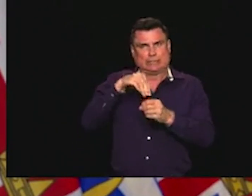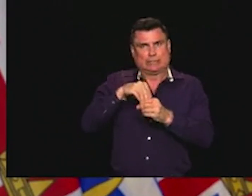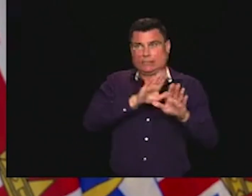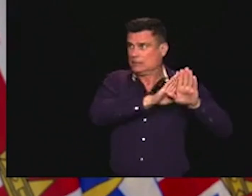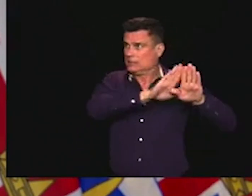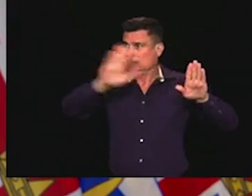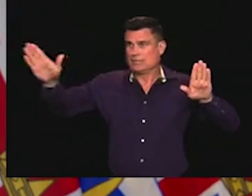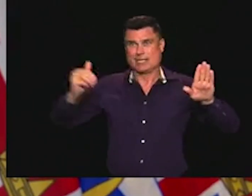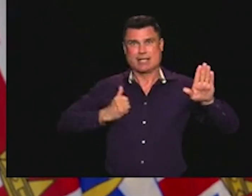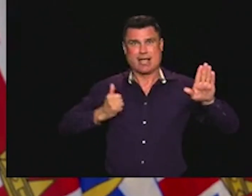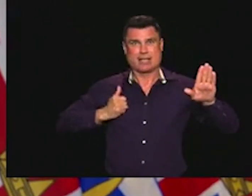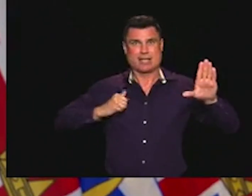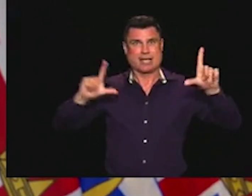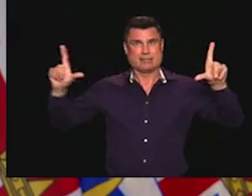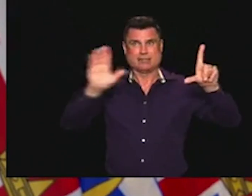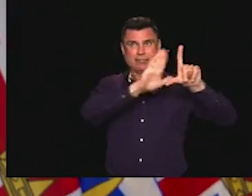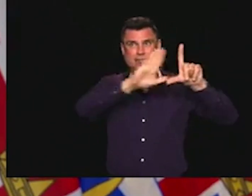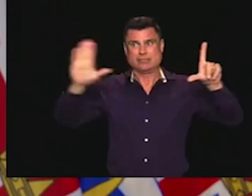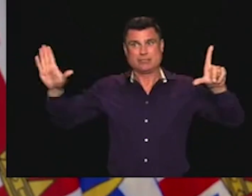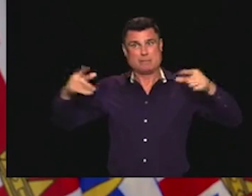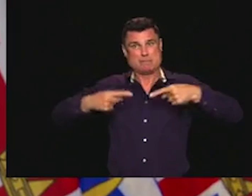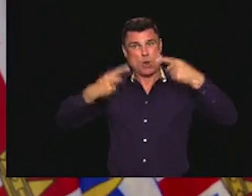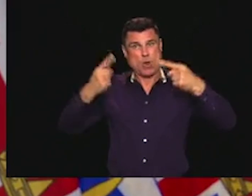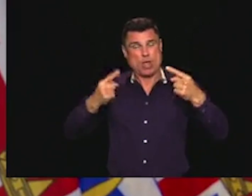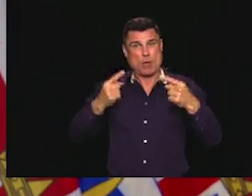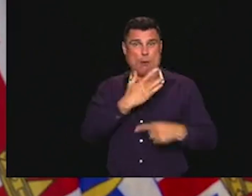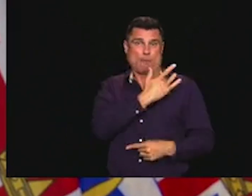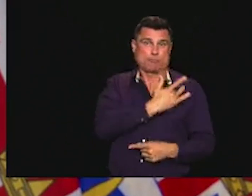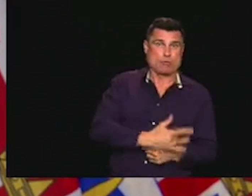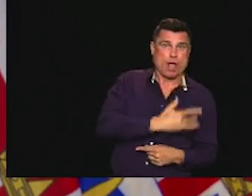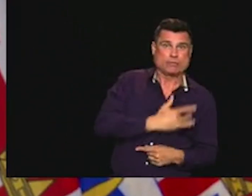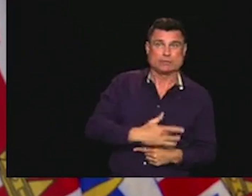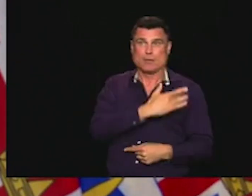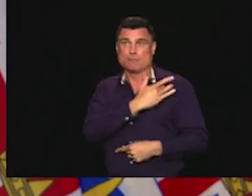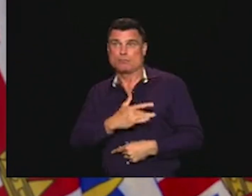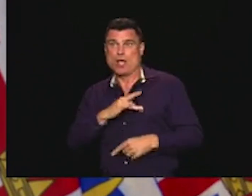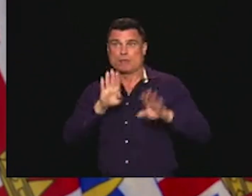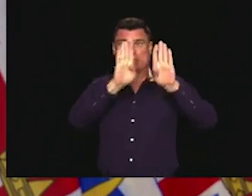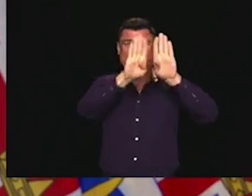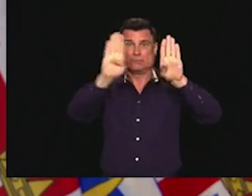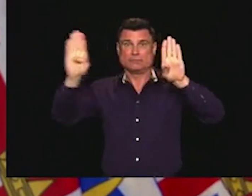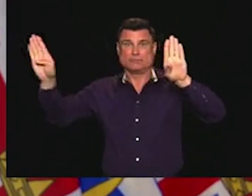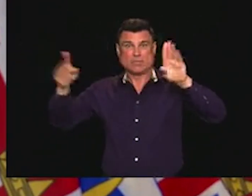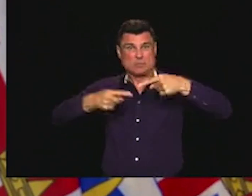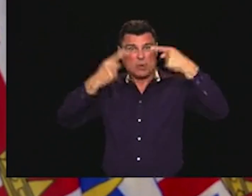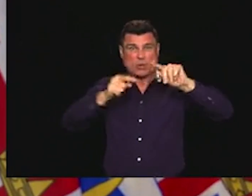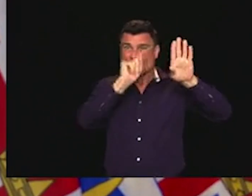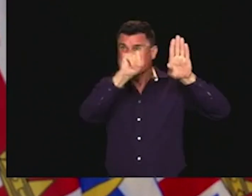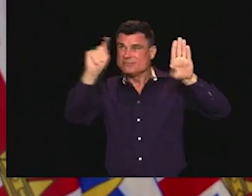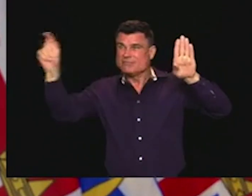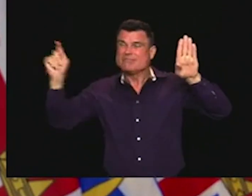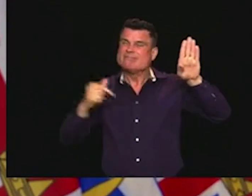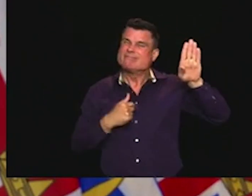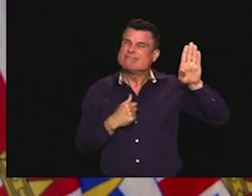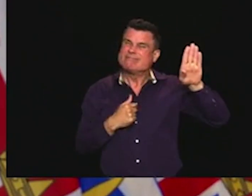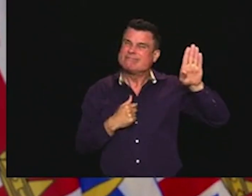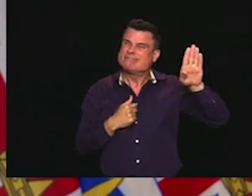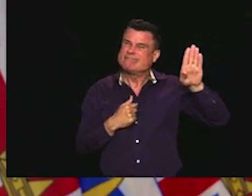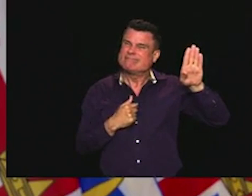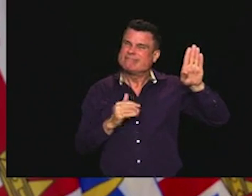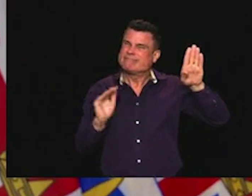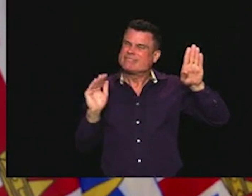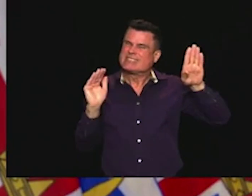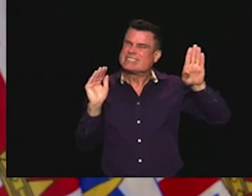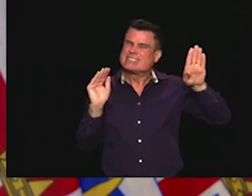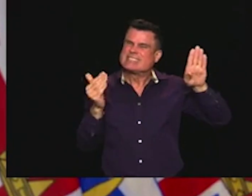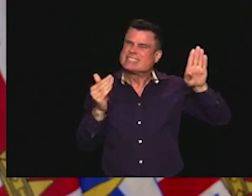Canada. Manitoba and the amount of travel that they have may be quite different. Certainly,